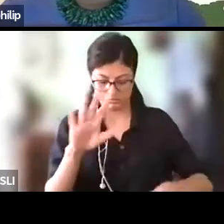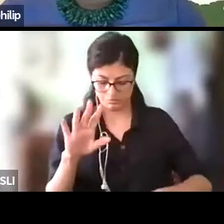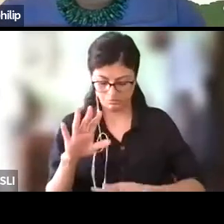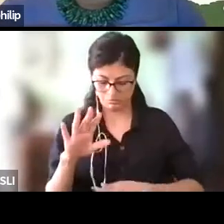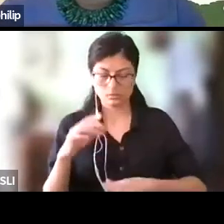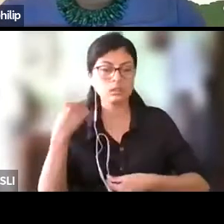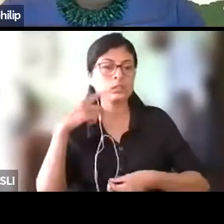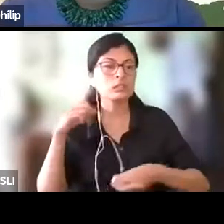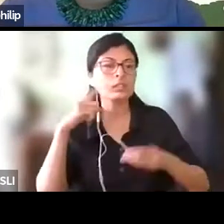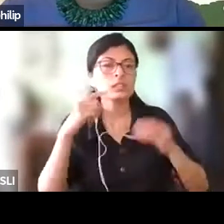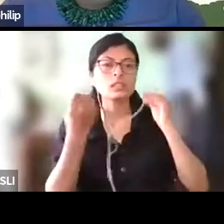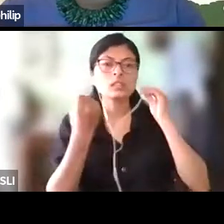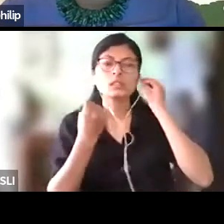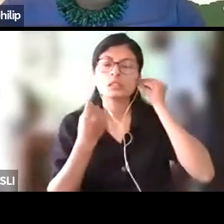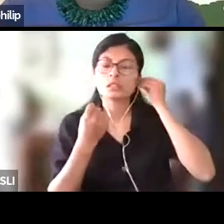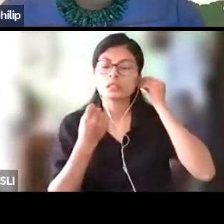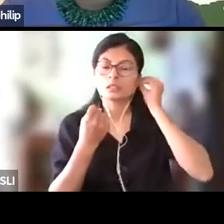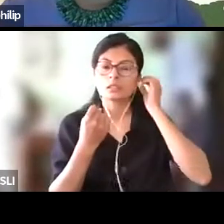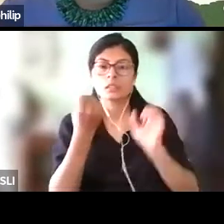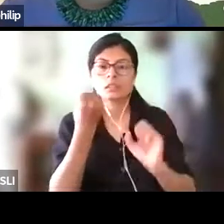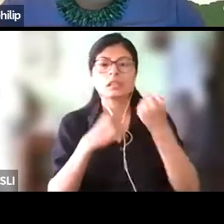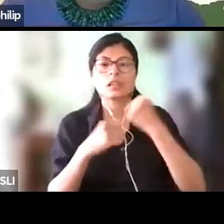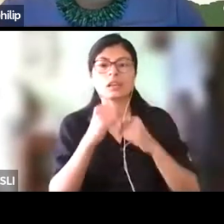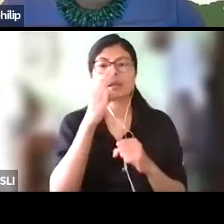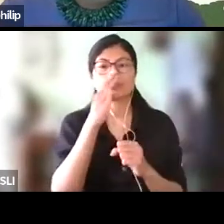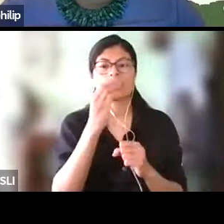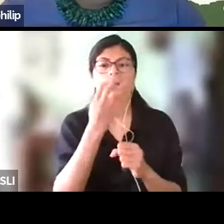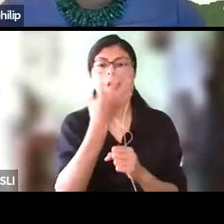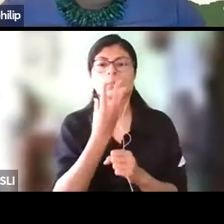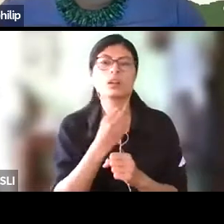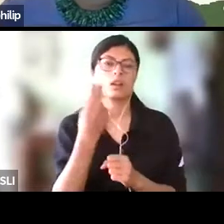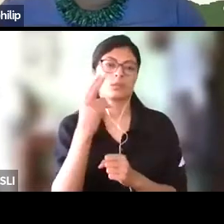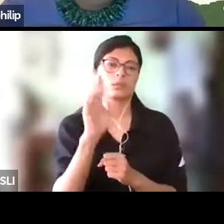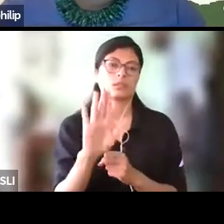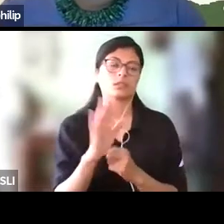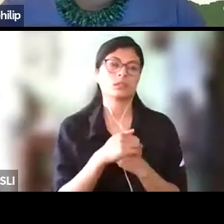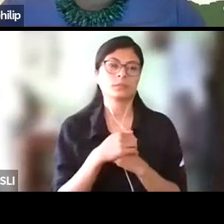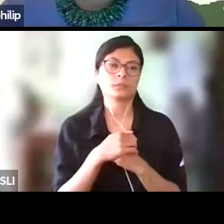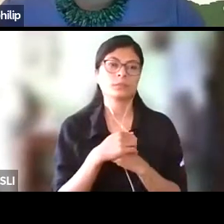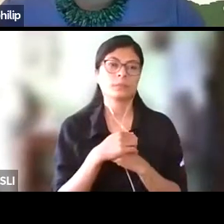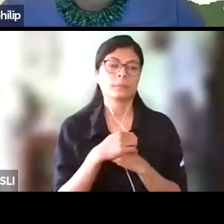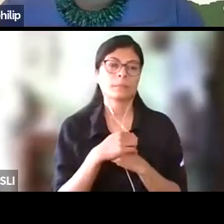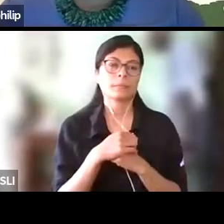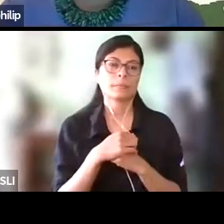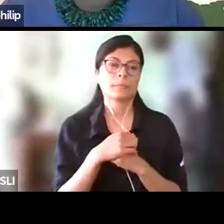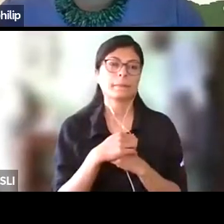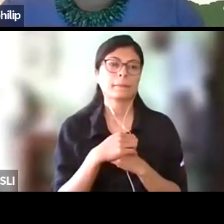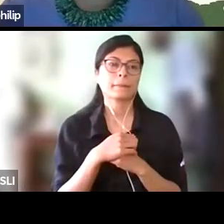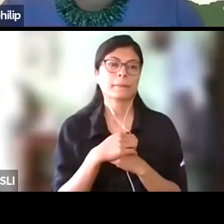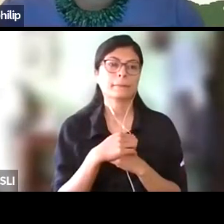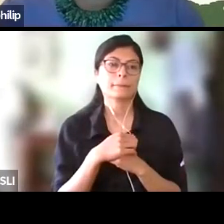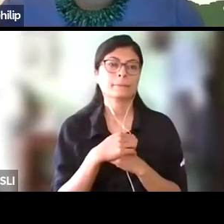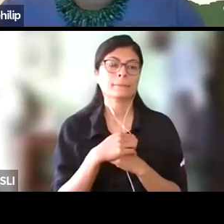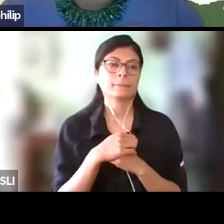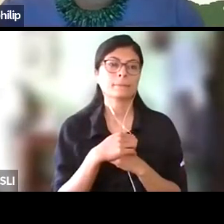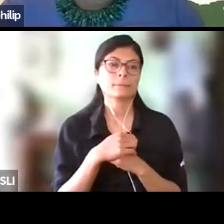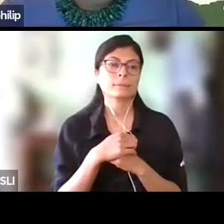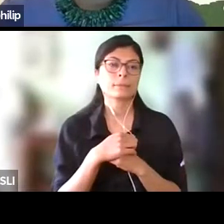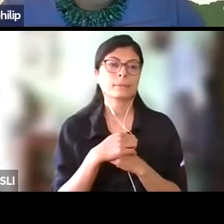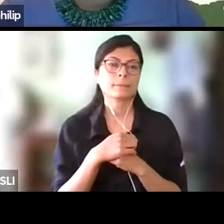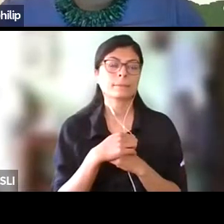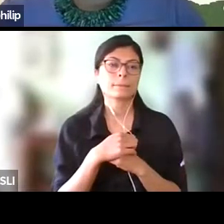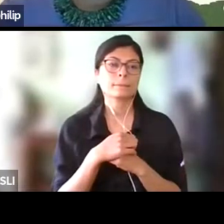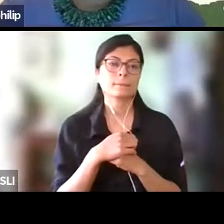for activists, and for many of them, I want to know if I'm going to be able to have food today, to have food tomorrow, to have food next week. And that is